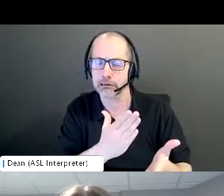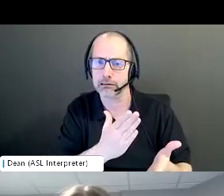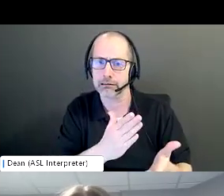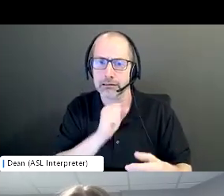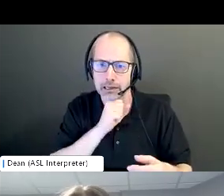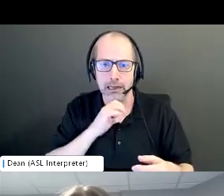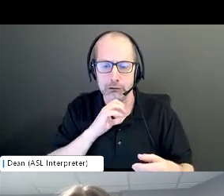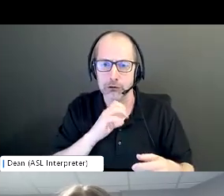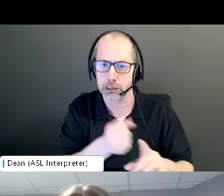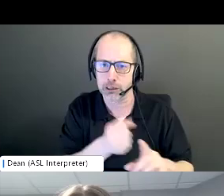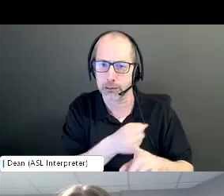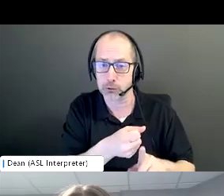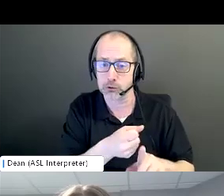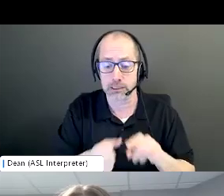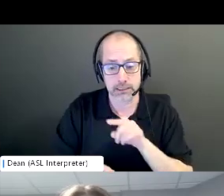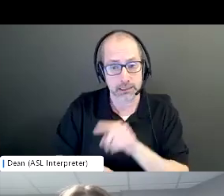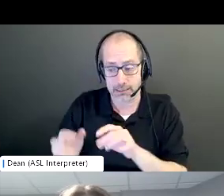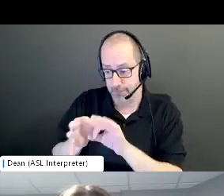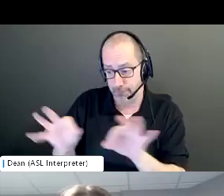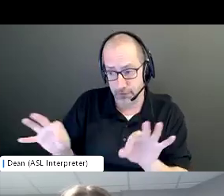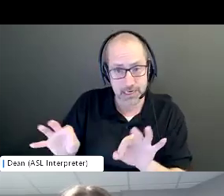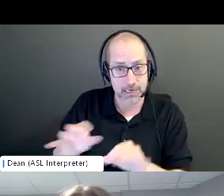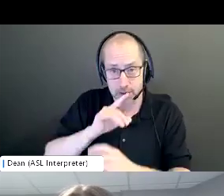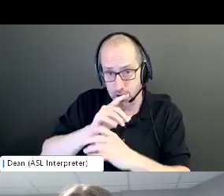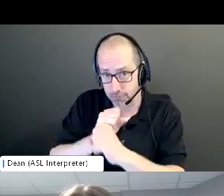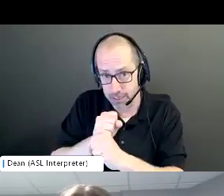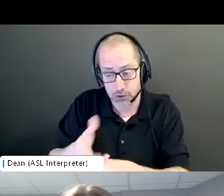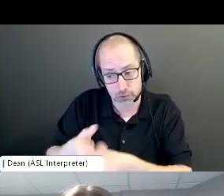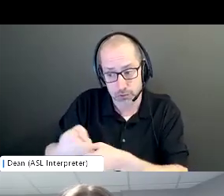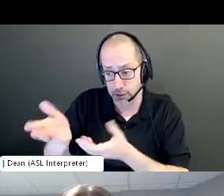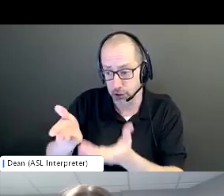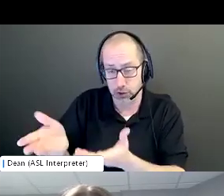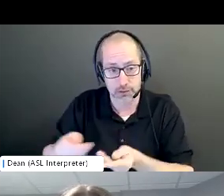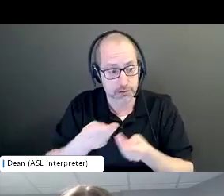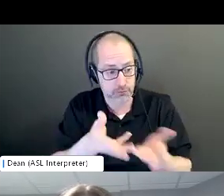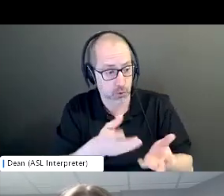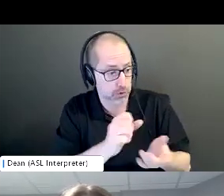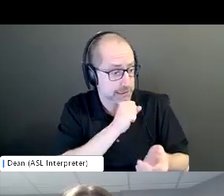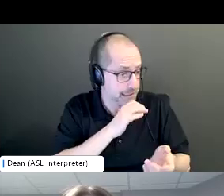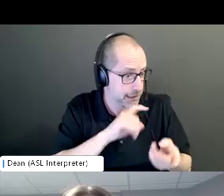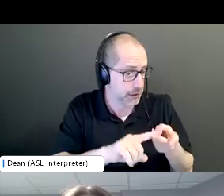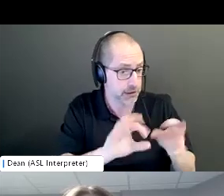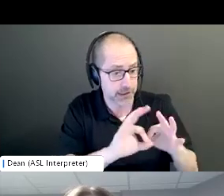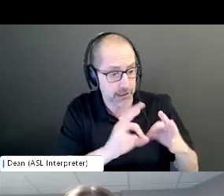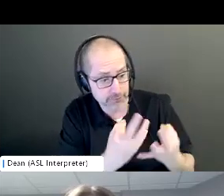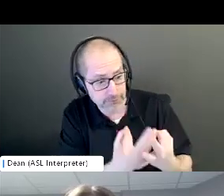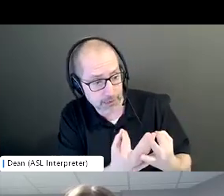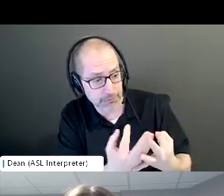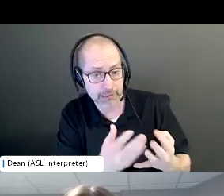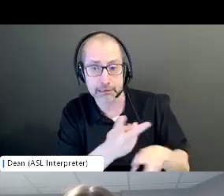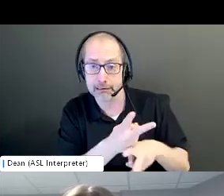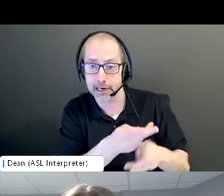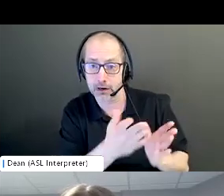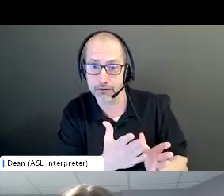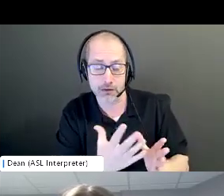free, confidential, and a trusted service available to seniors, families, caregivers, and healthcare professionals all across